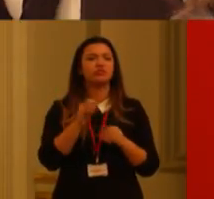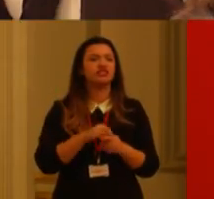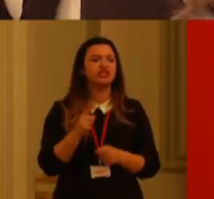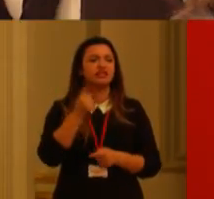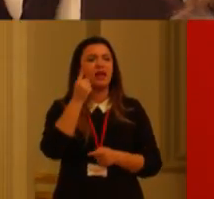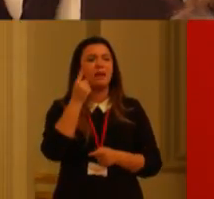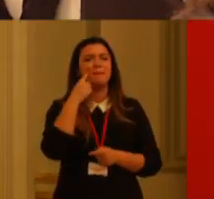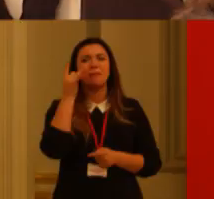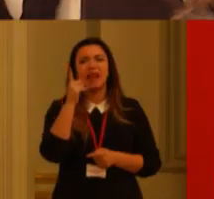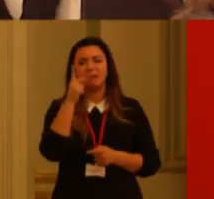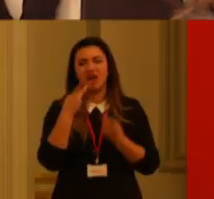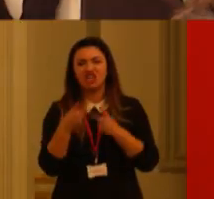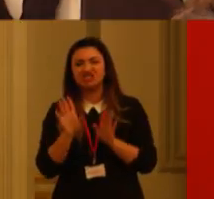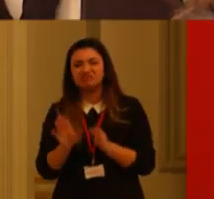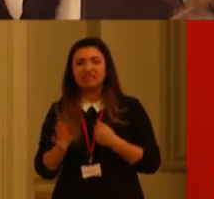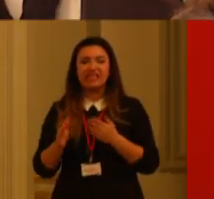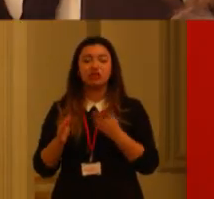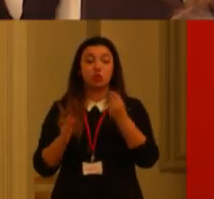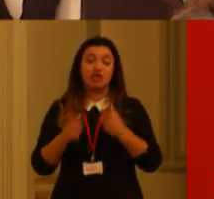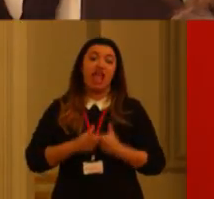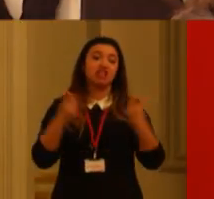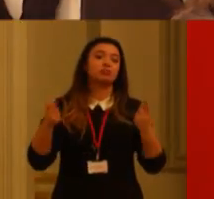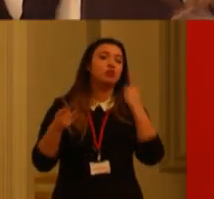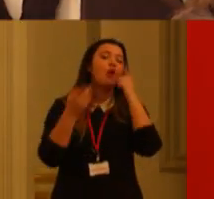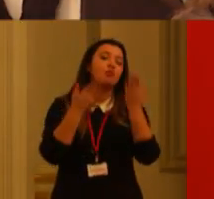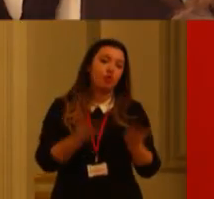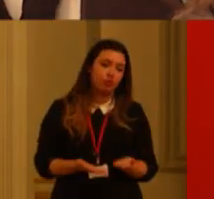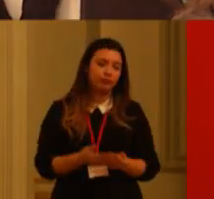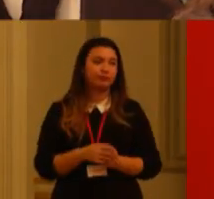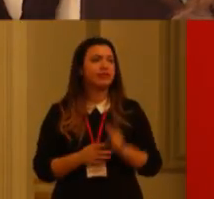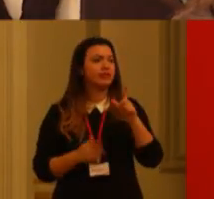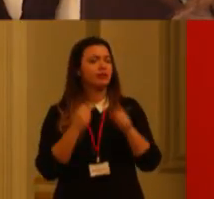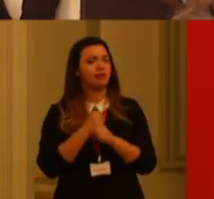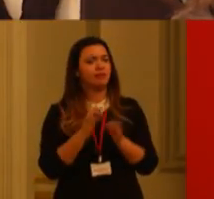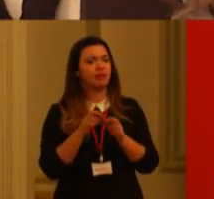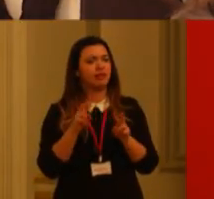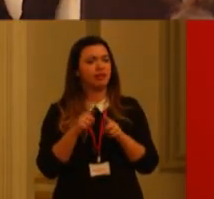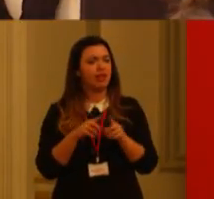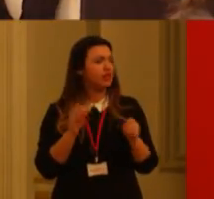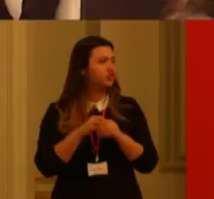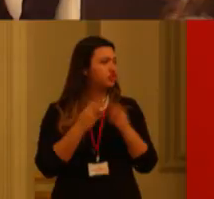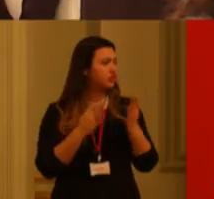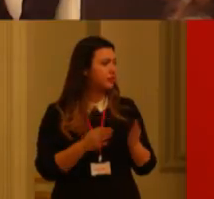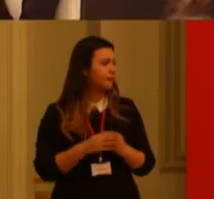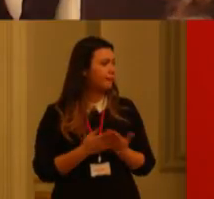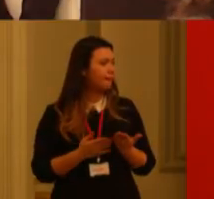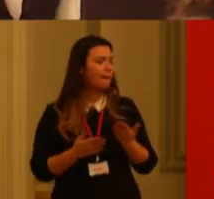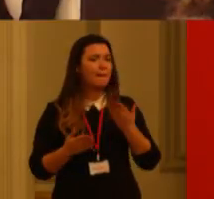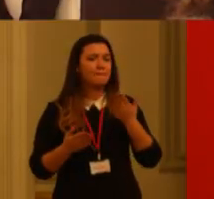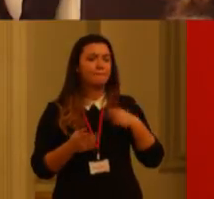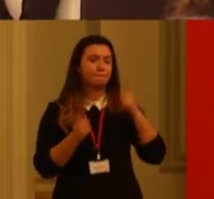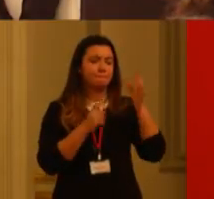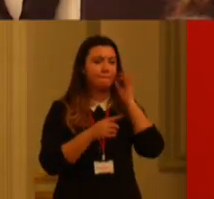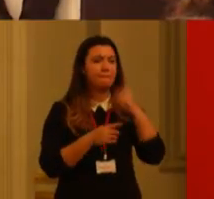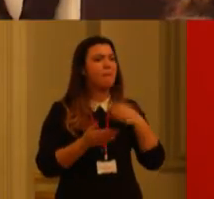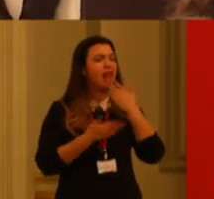specifically regarding the LGBTs, I don't see any advancement or opening up. For LGBT